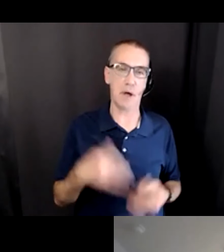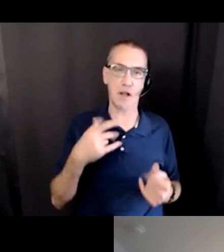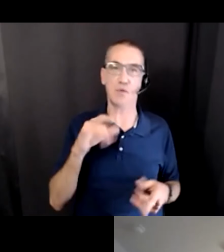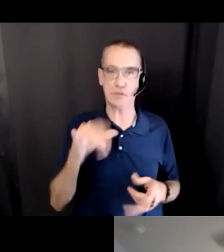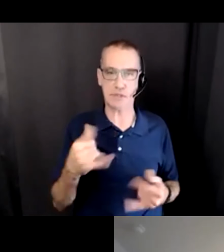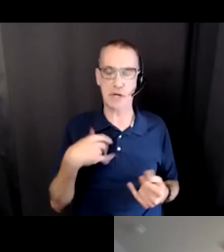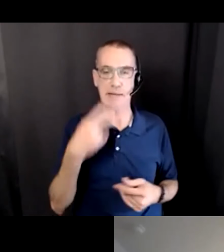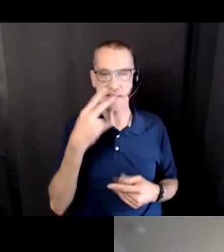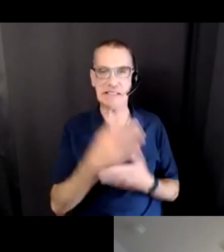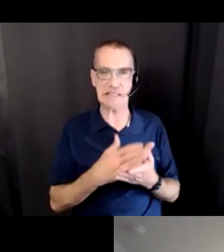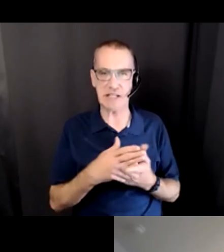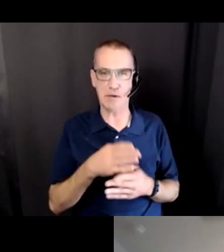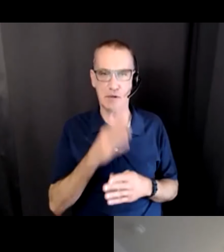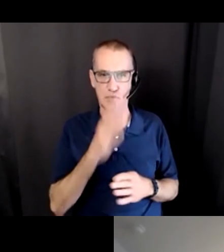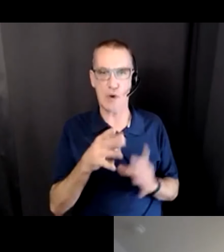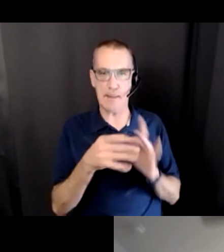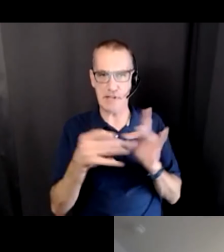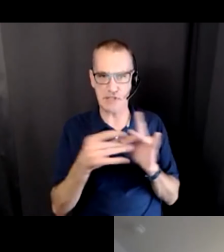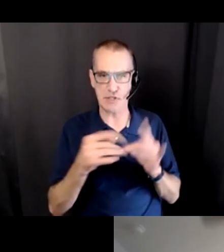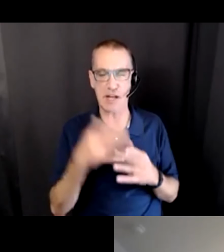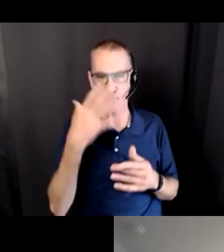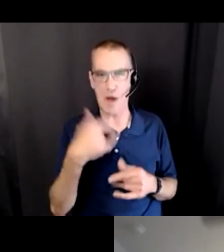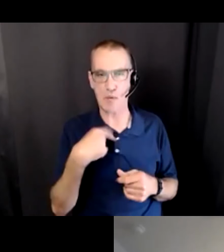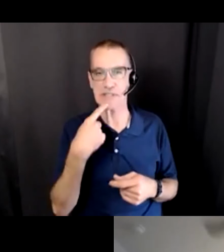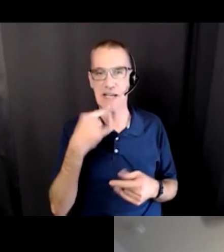I'm seeing some direct messages. That's what I was saying.